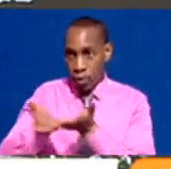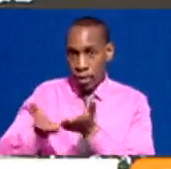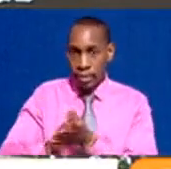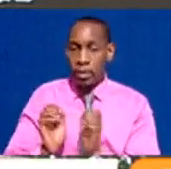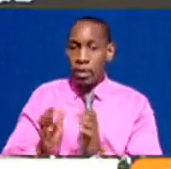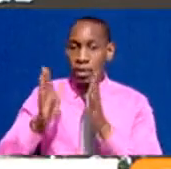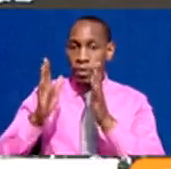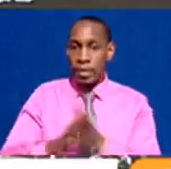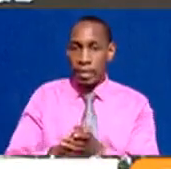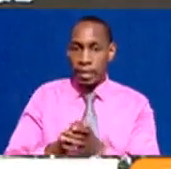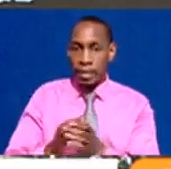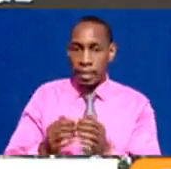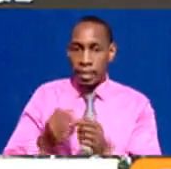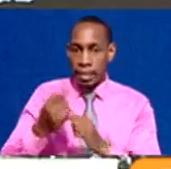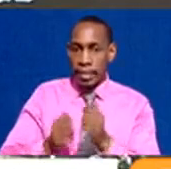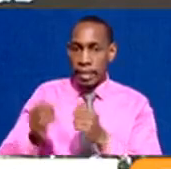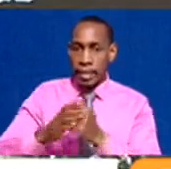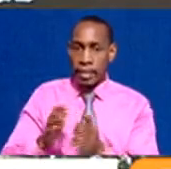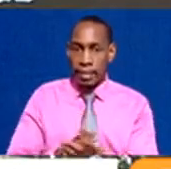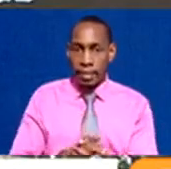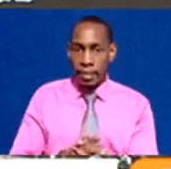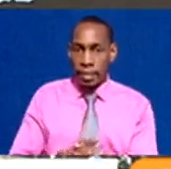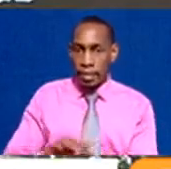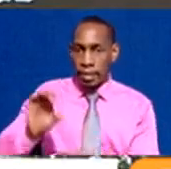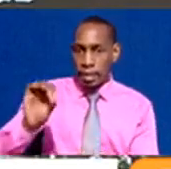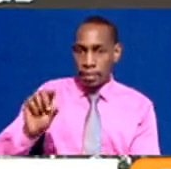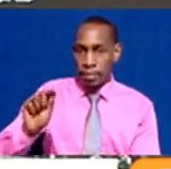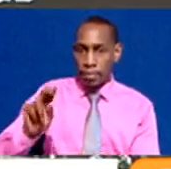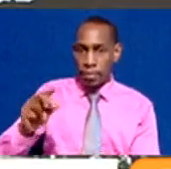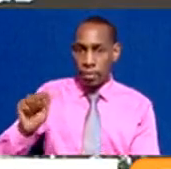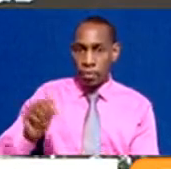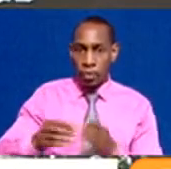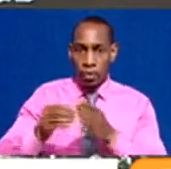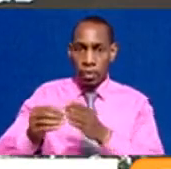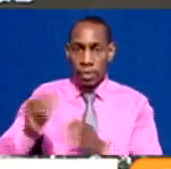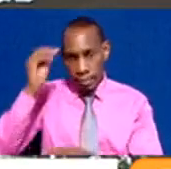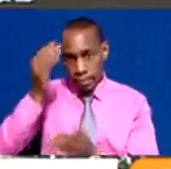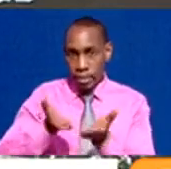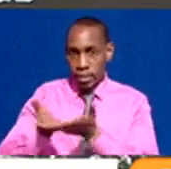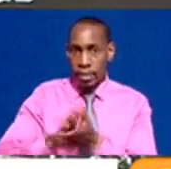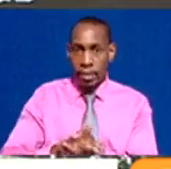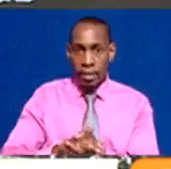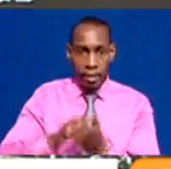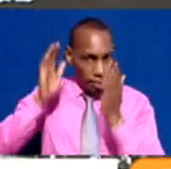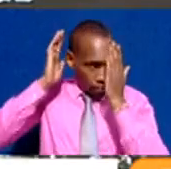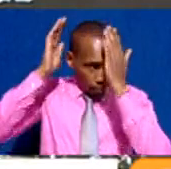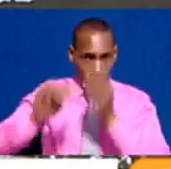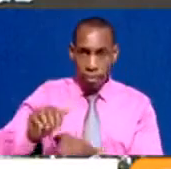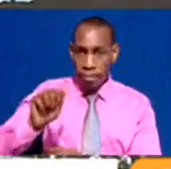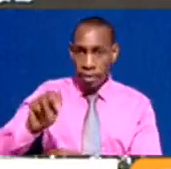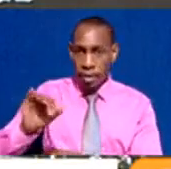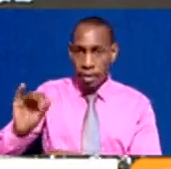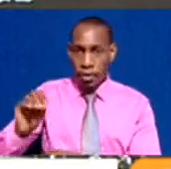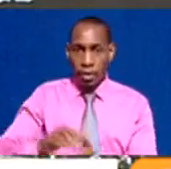to commemorate the 19th anniversary of Cardinal Maurice Otunga. Leading the memorial mass, Archbishop Philip Anyolo asked